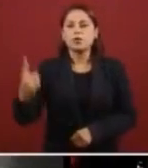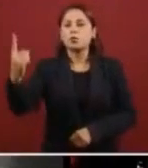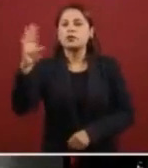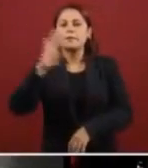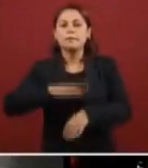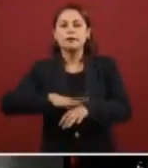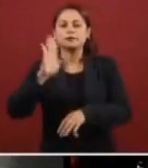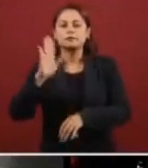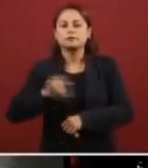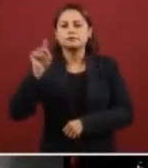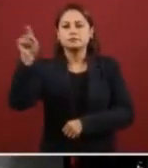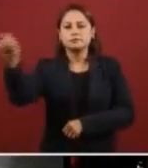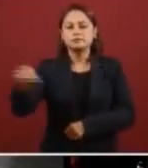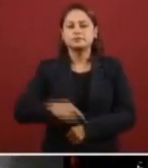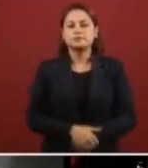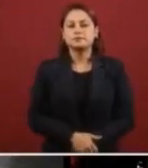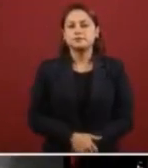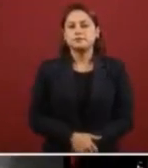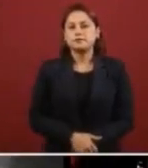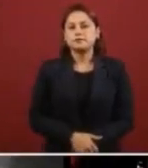one more person.